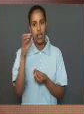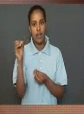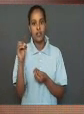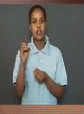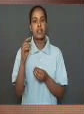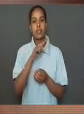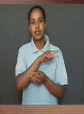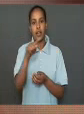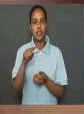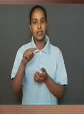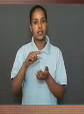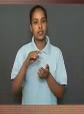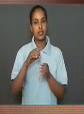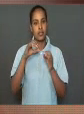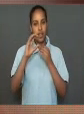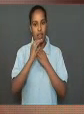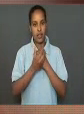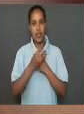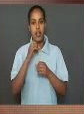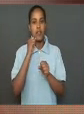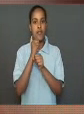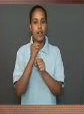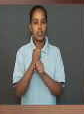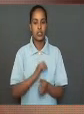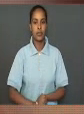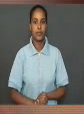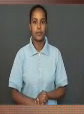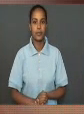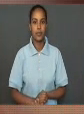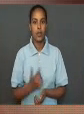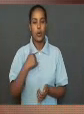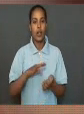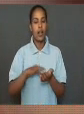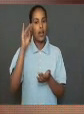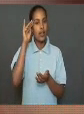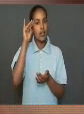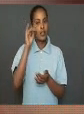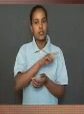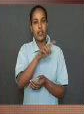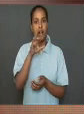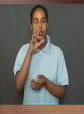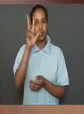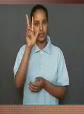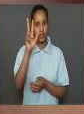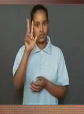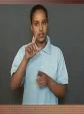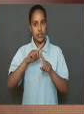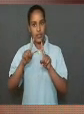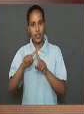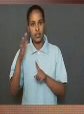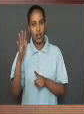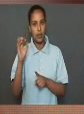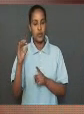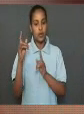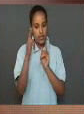their state and path functions. We learned that there are 3 different types